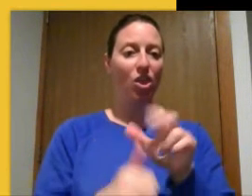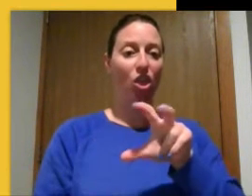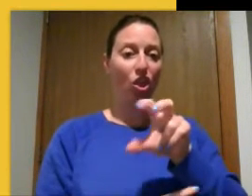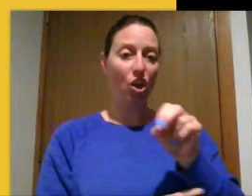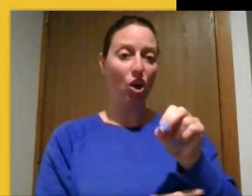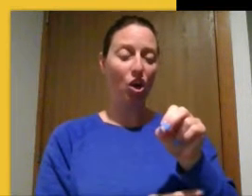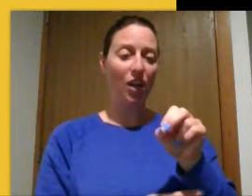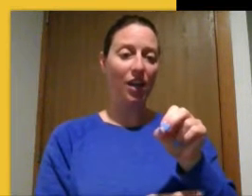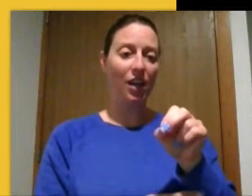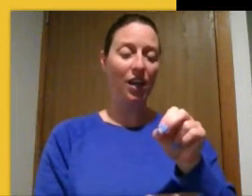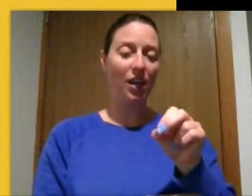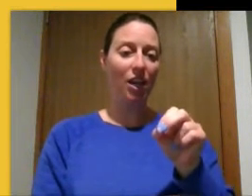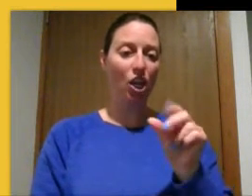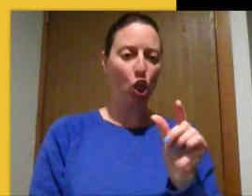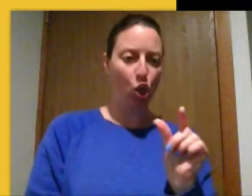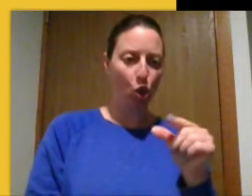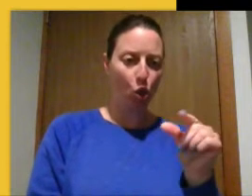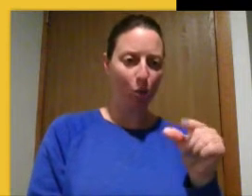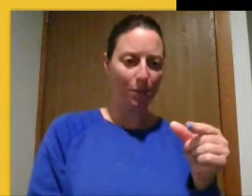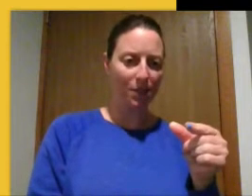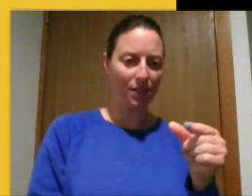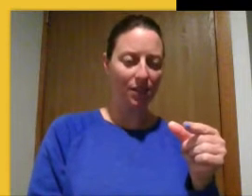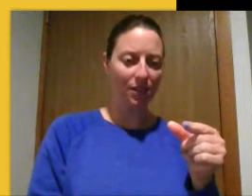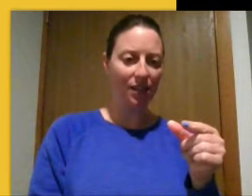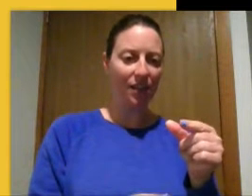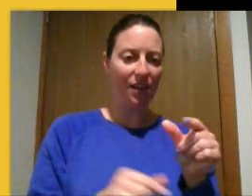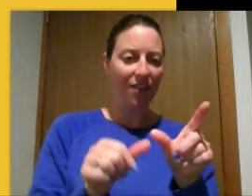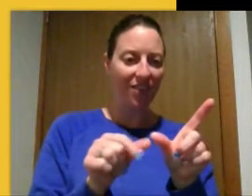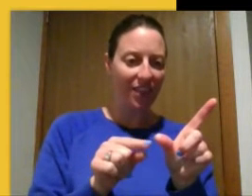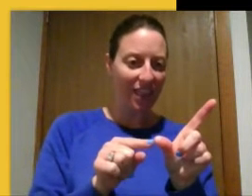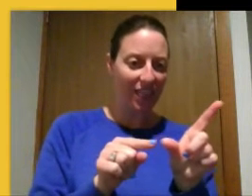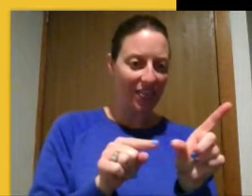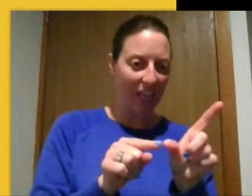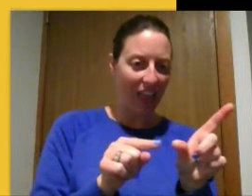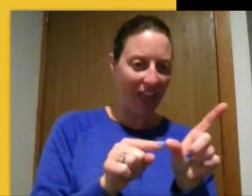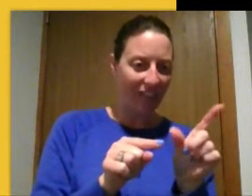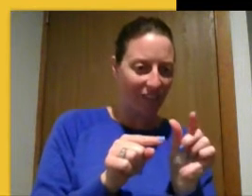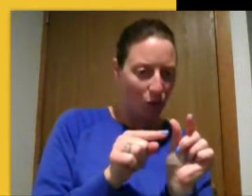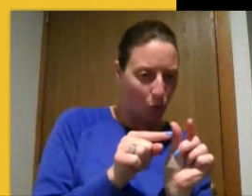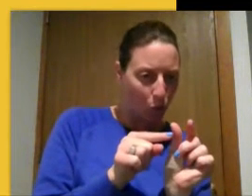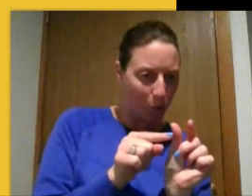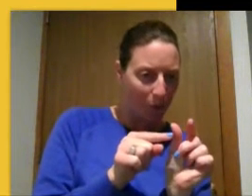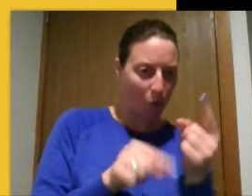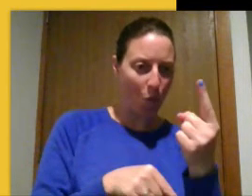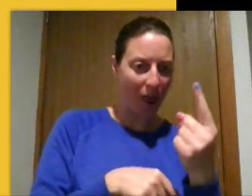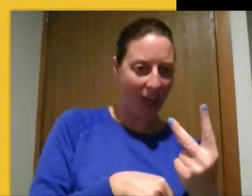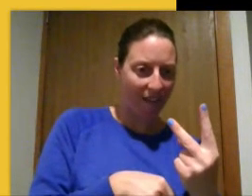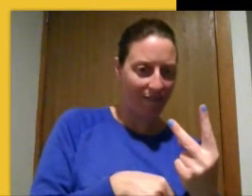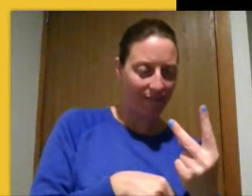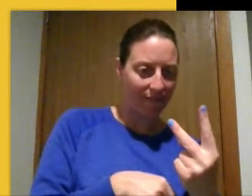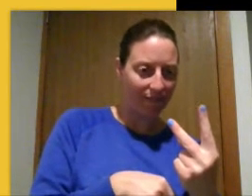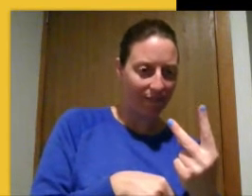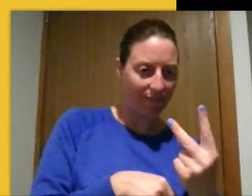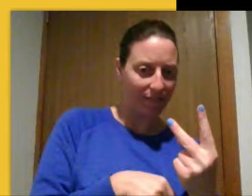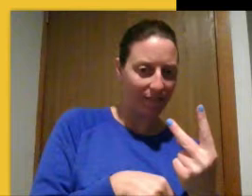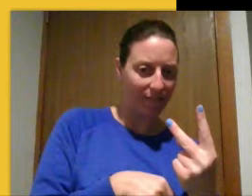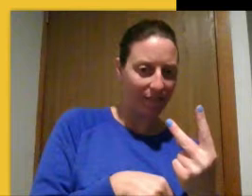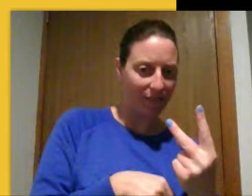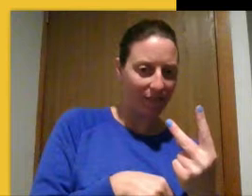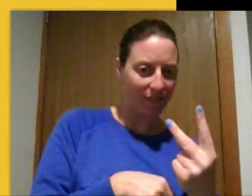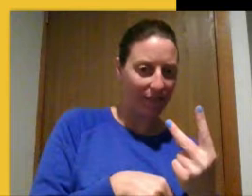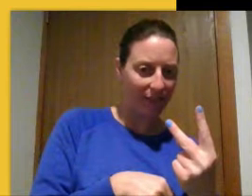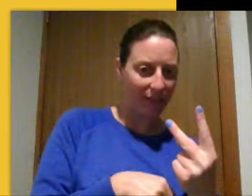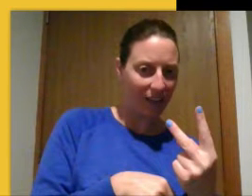with 1/2 unit side lengths. So each cube has